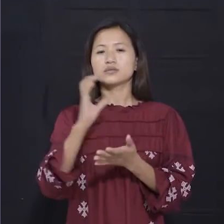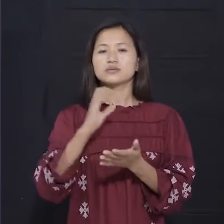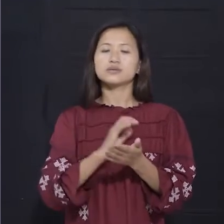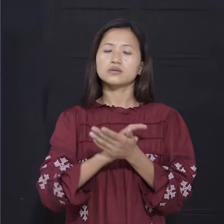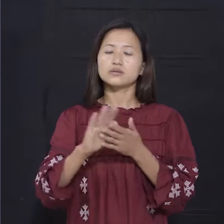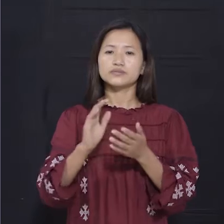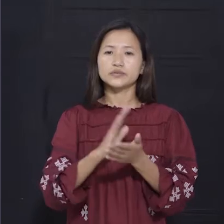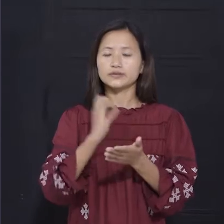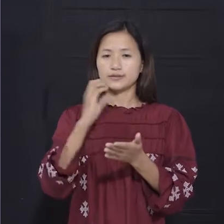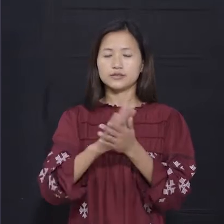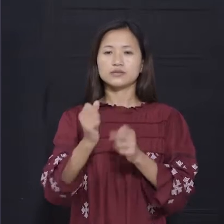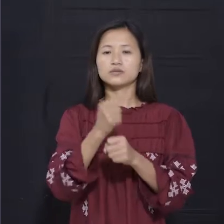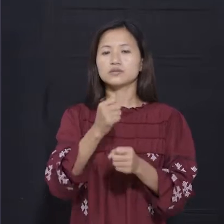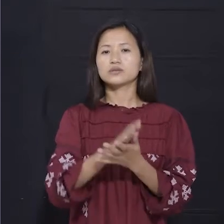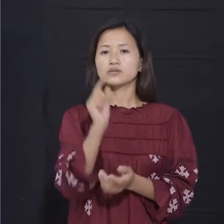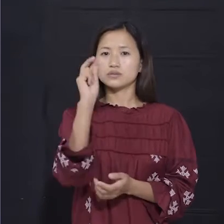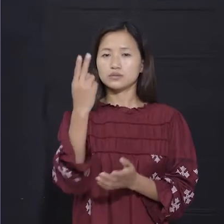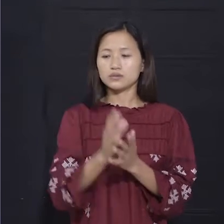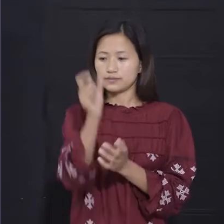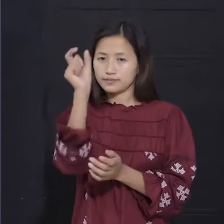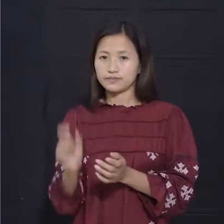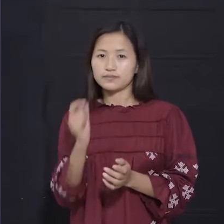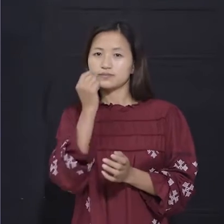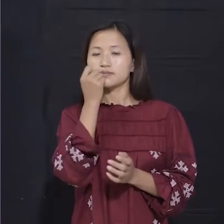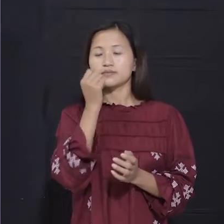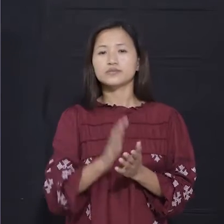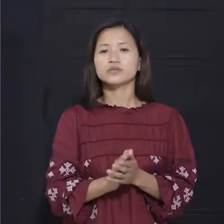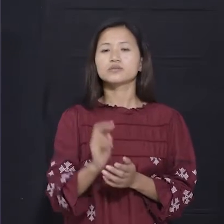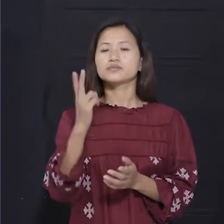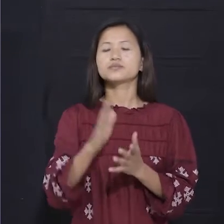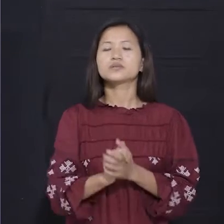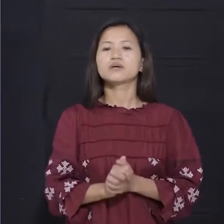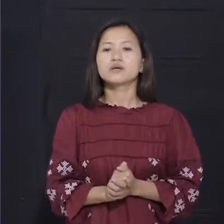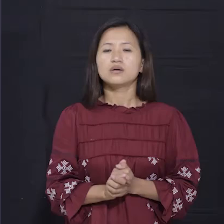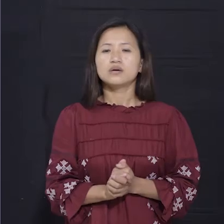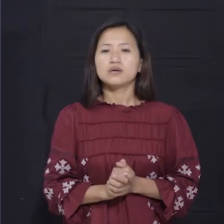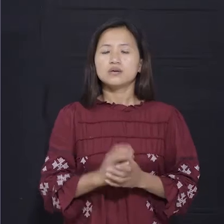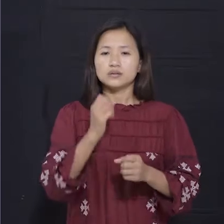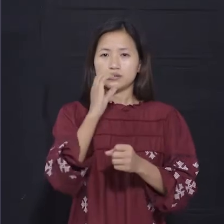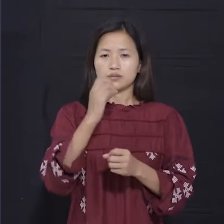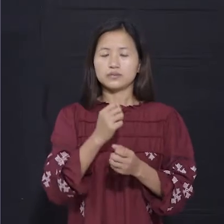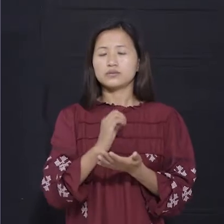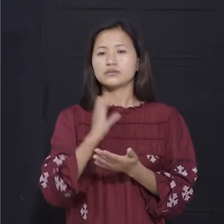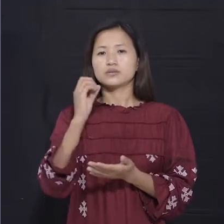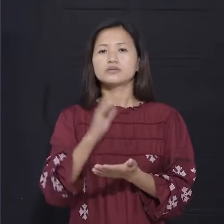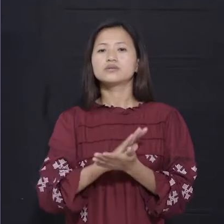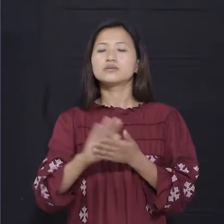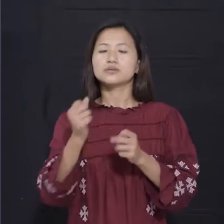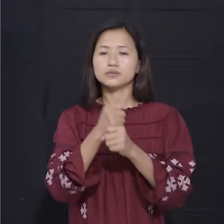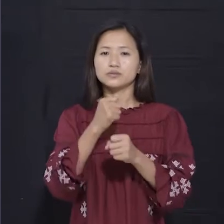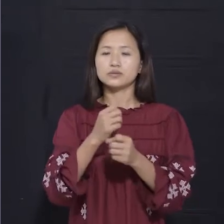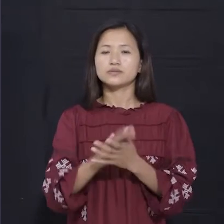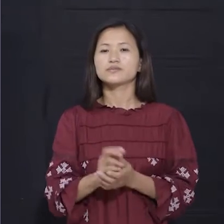Chandragupta II was the son of Samudragupta, all right. So just like Chandragupta I and Samudragupta, even